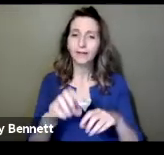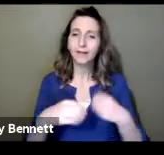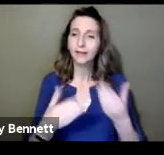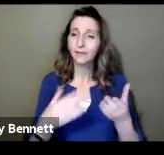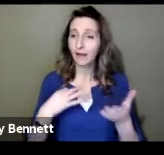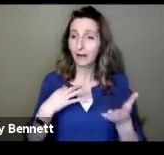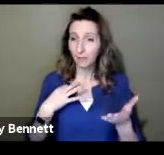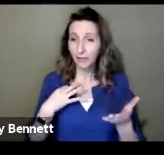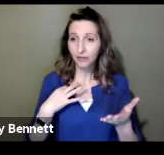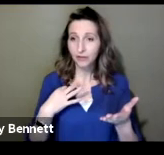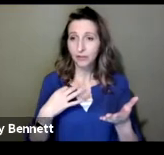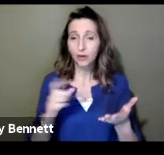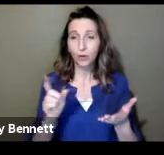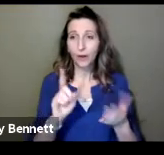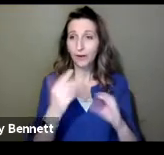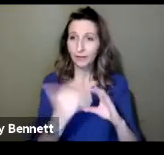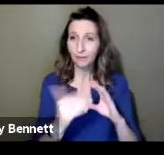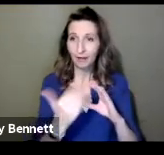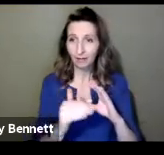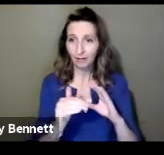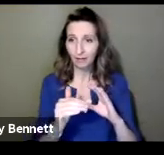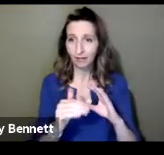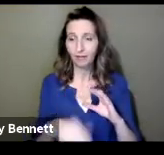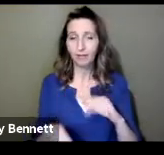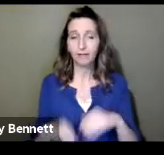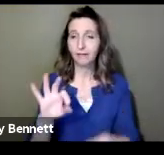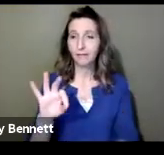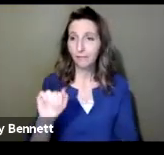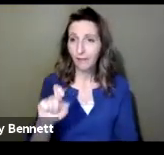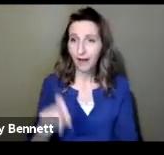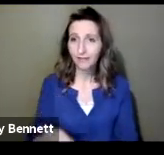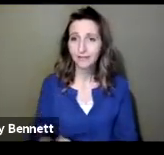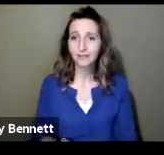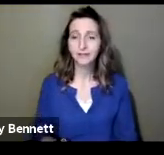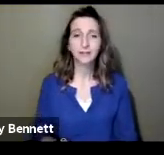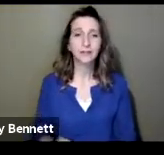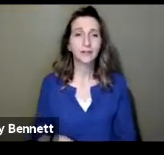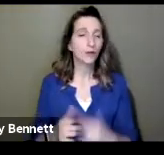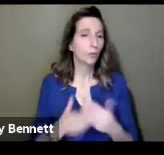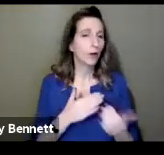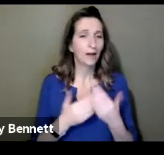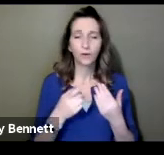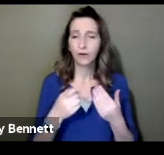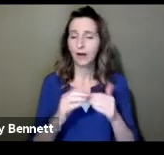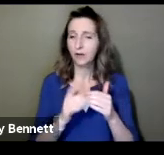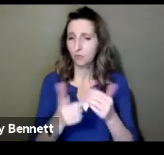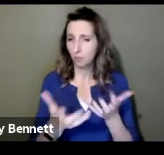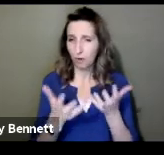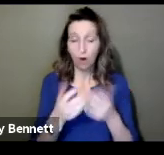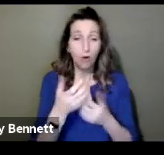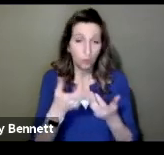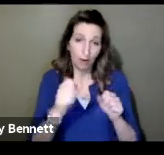application via email, fax, electronically, whatever may work for you. You may even come into the